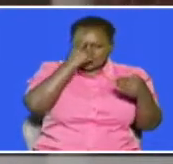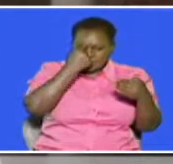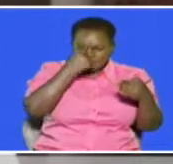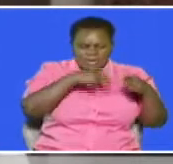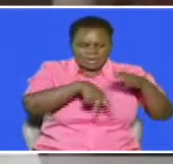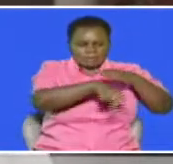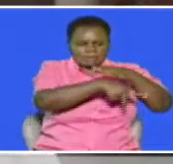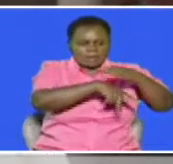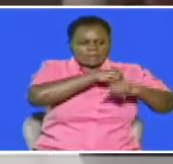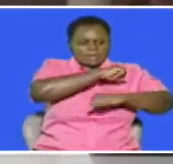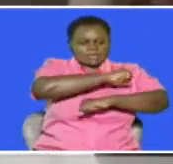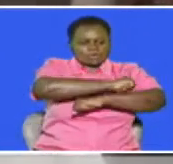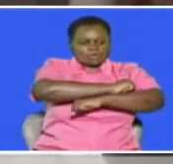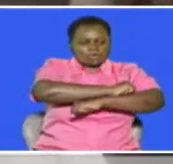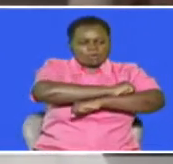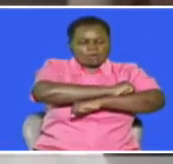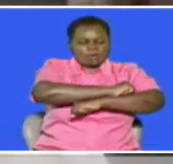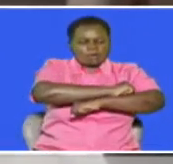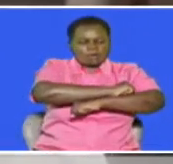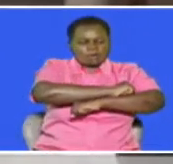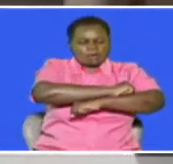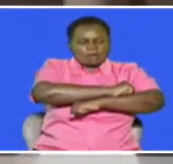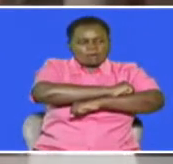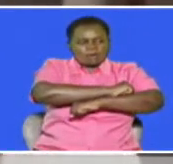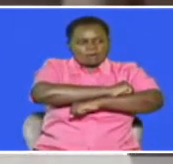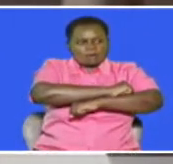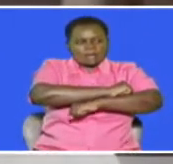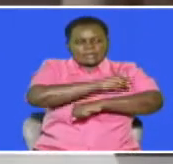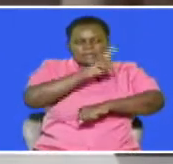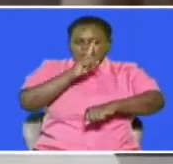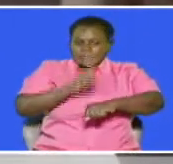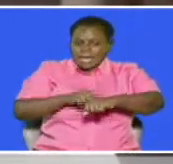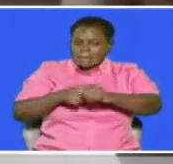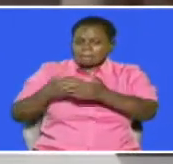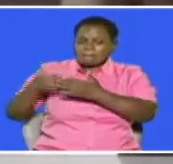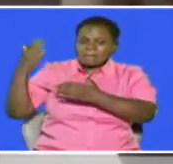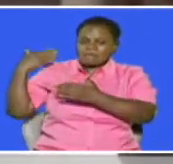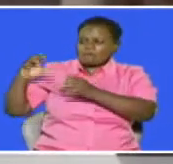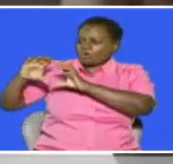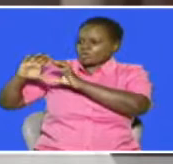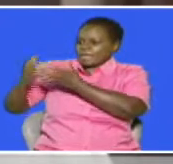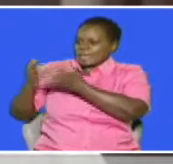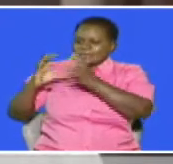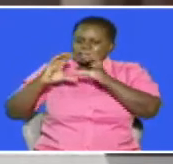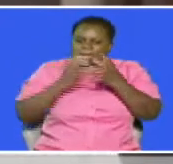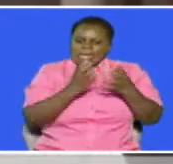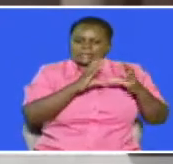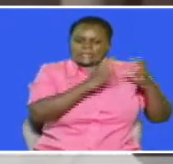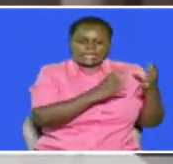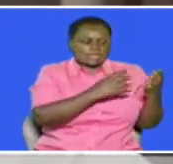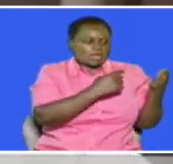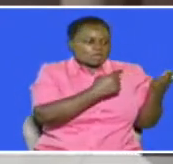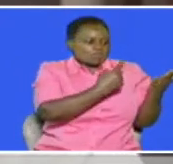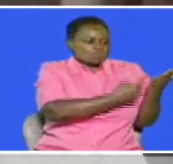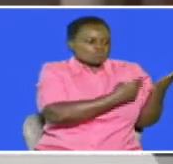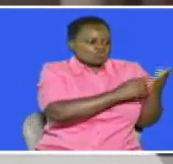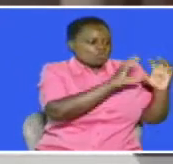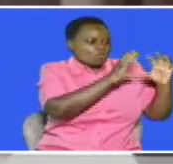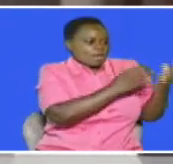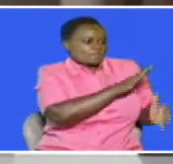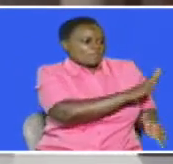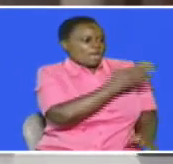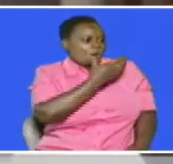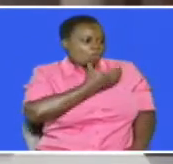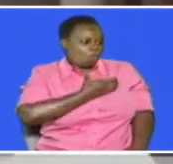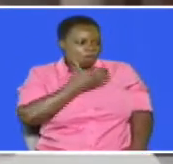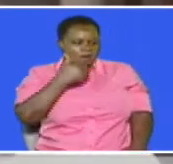primary school. You know, those were the days of segregation. So Muzungus had their own